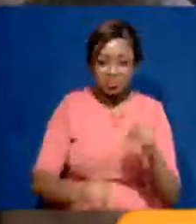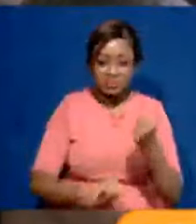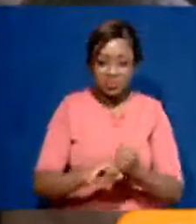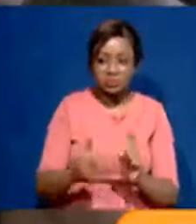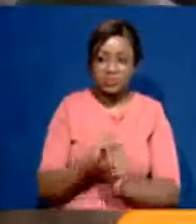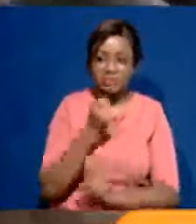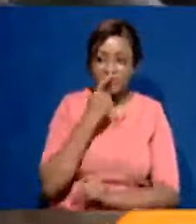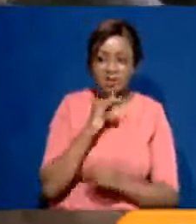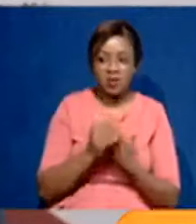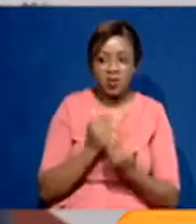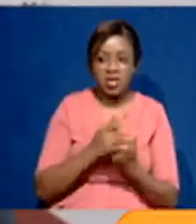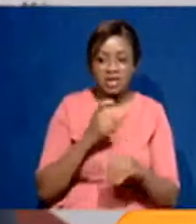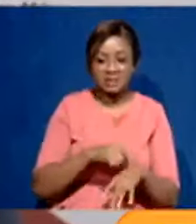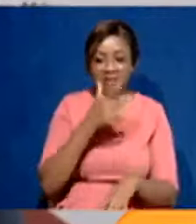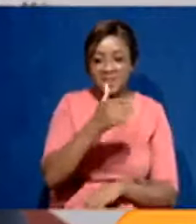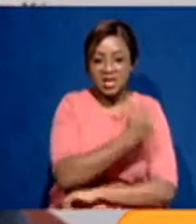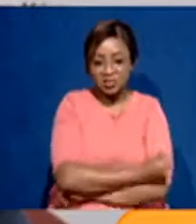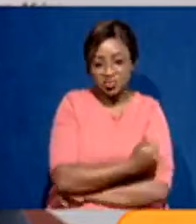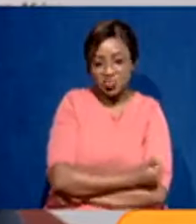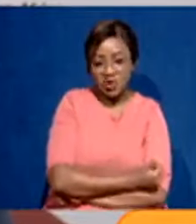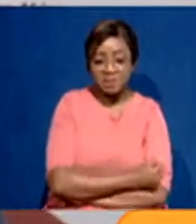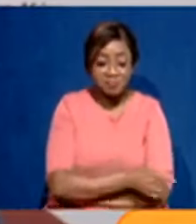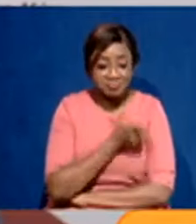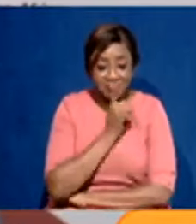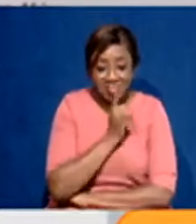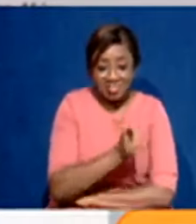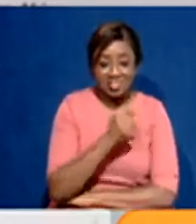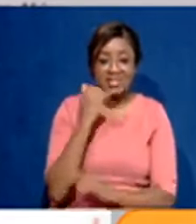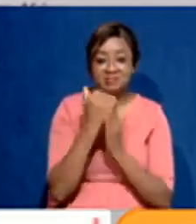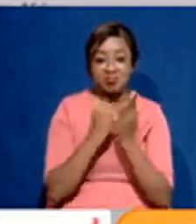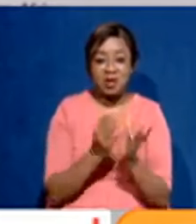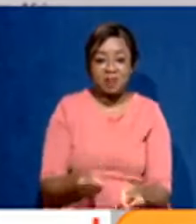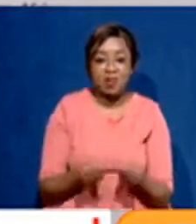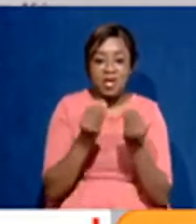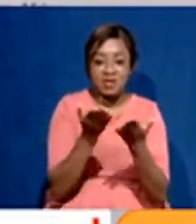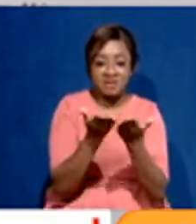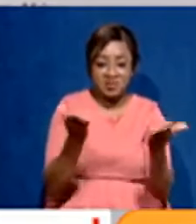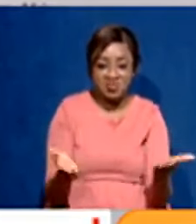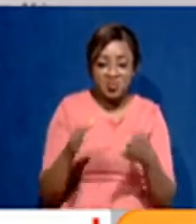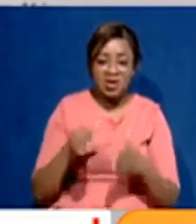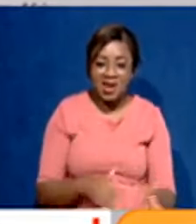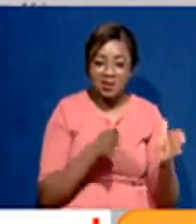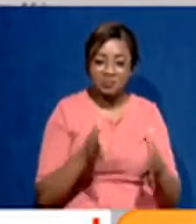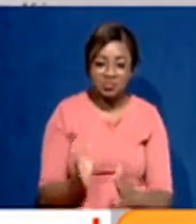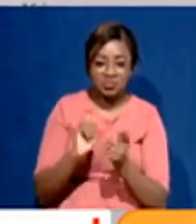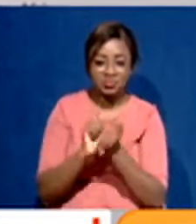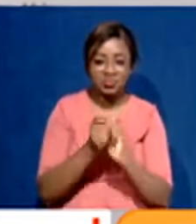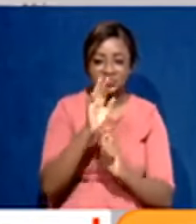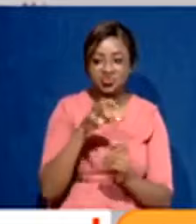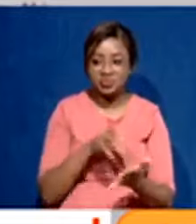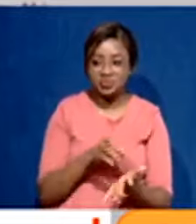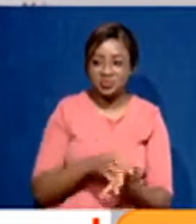care while in school. This program is about giving you a chance to change your